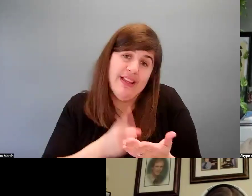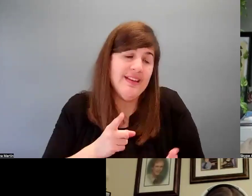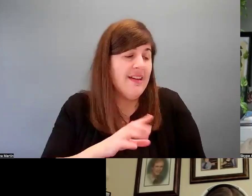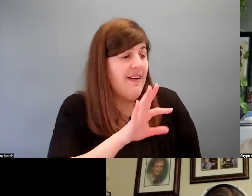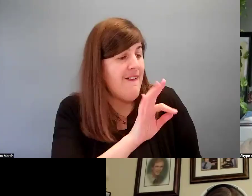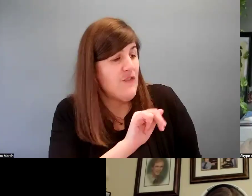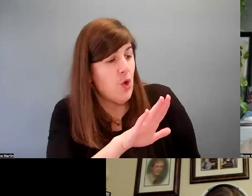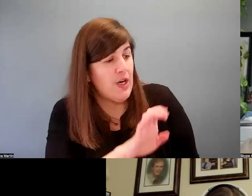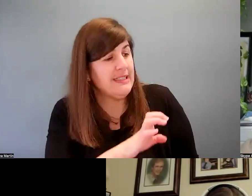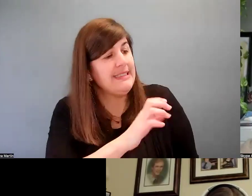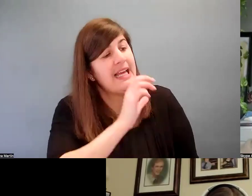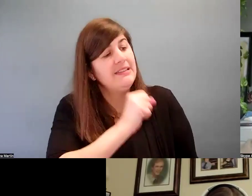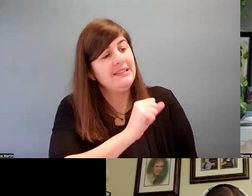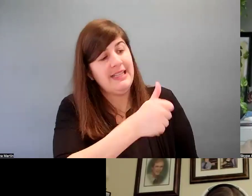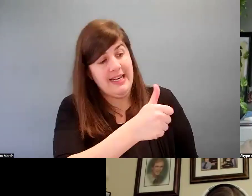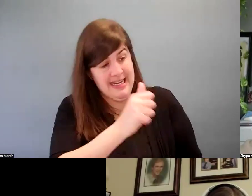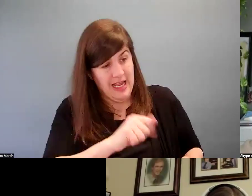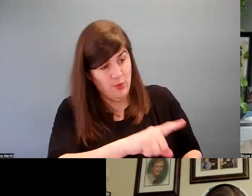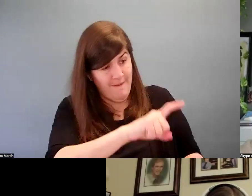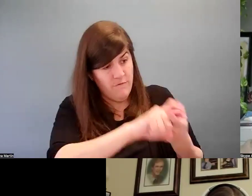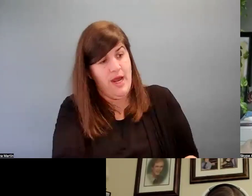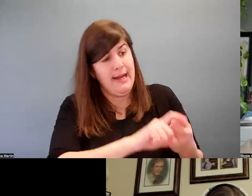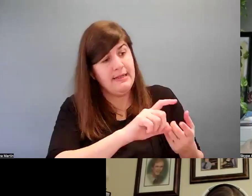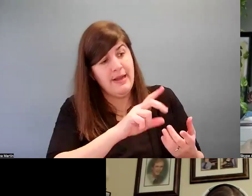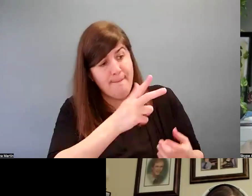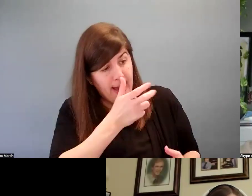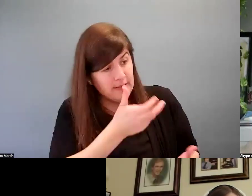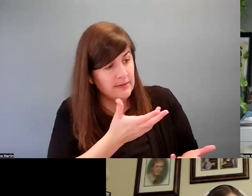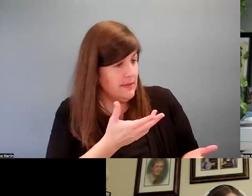Florence, 10 years old, wants to know, can you befriend a bug?